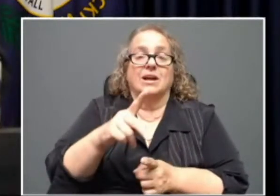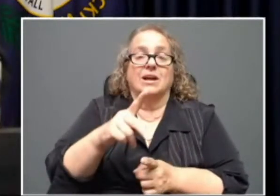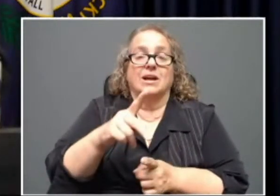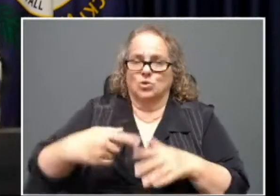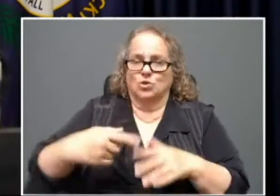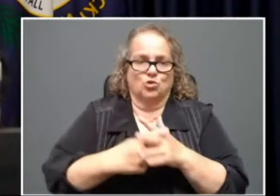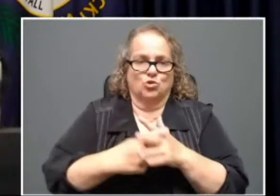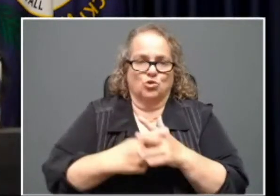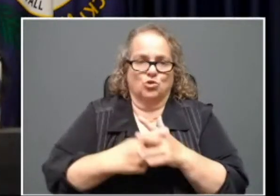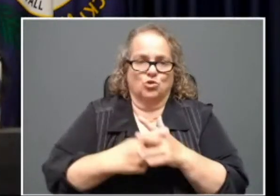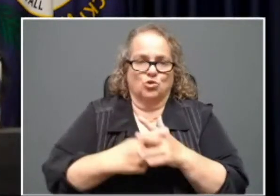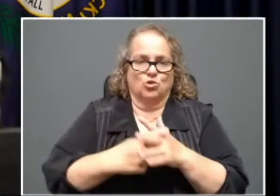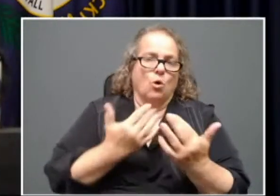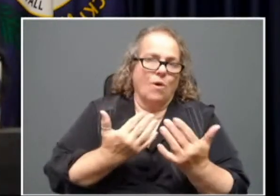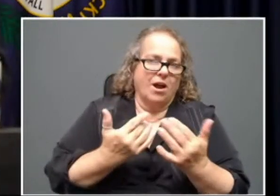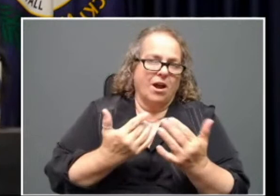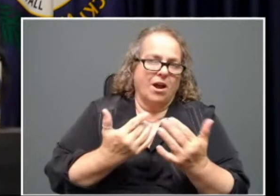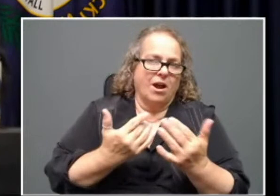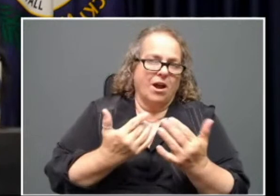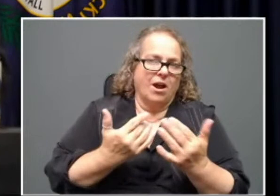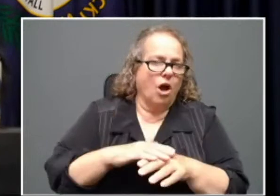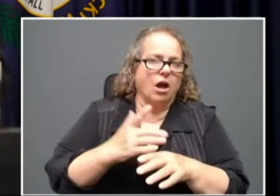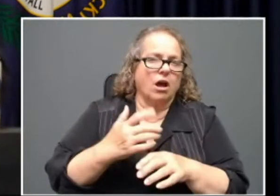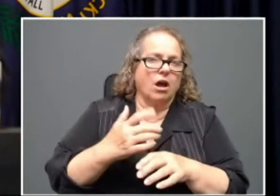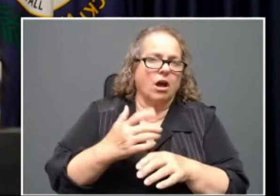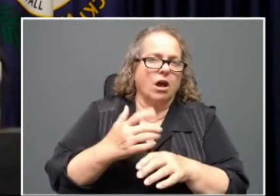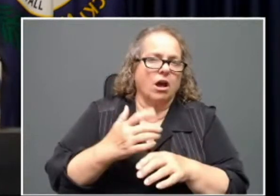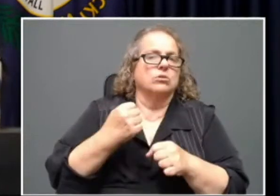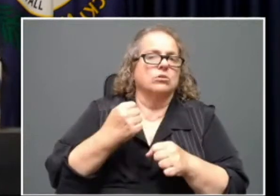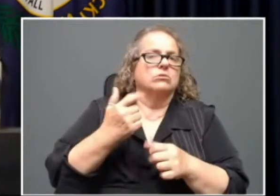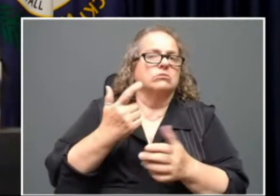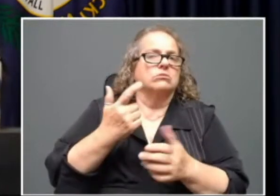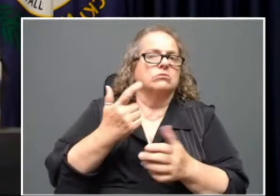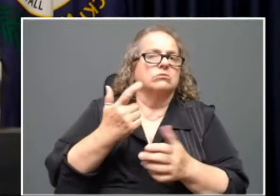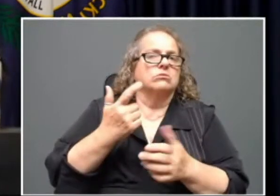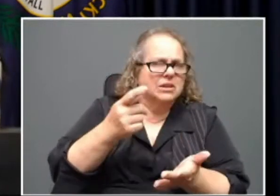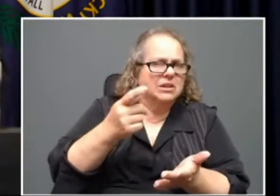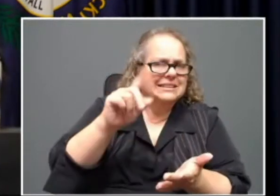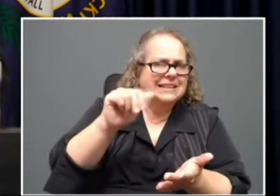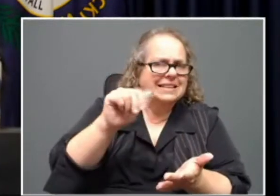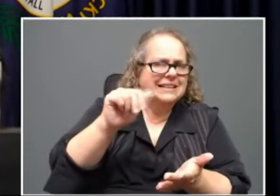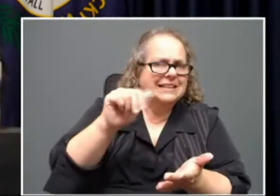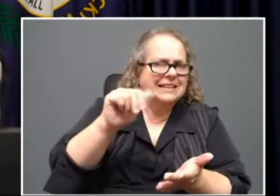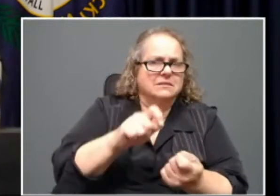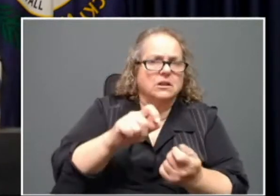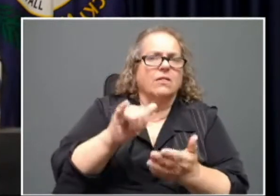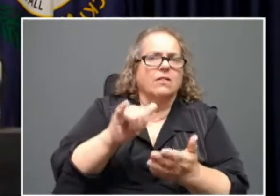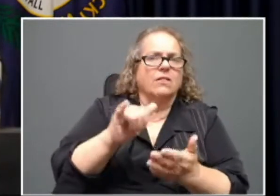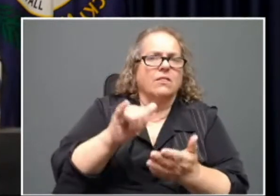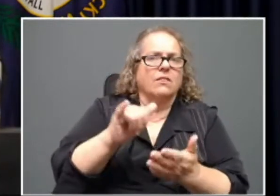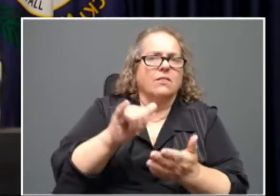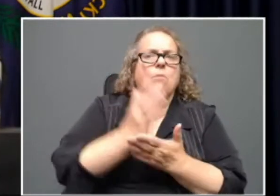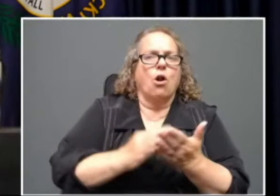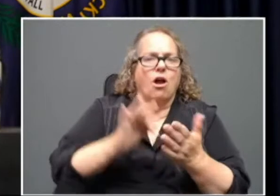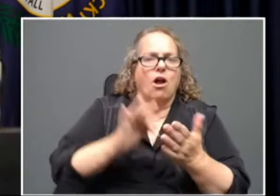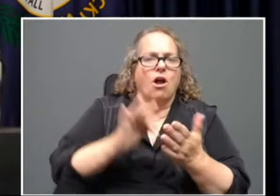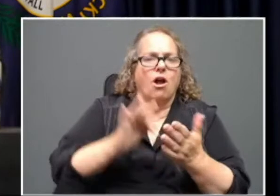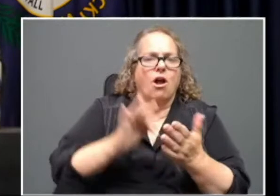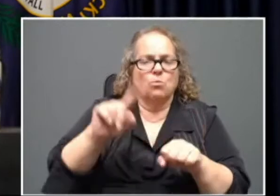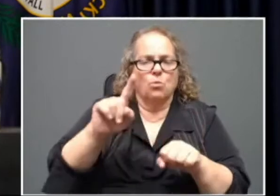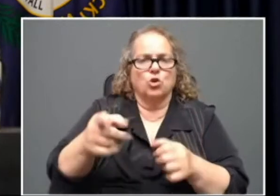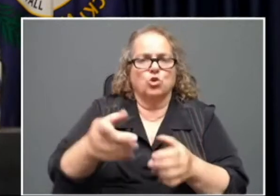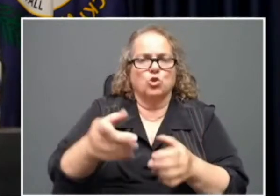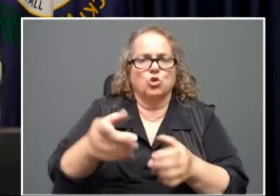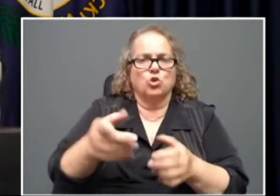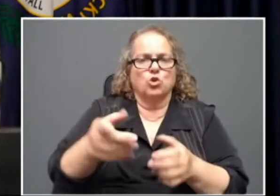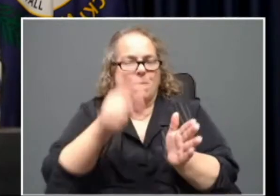on a firm date that we're going to be able to offer it. Part of it has to do with the system where you request visitation as well. To